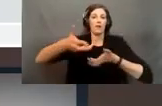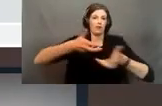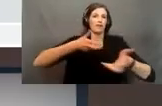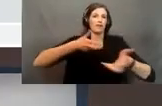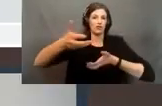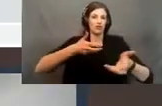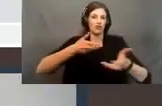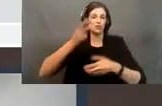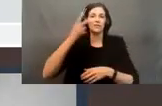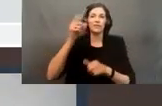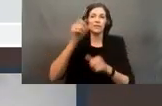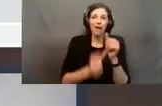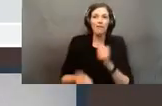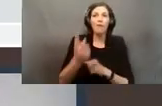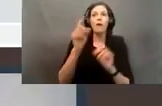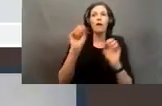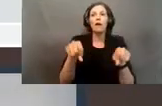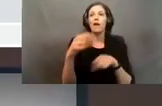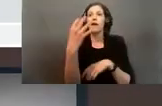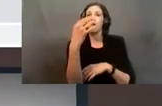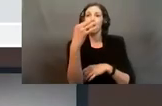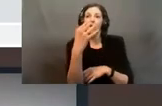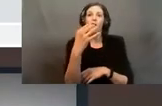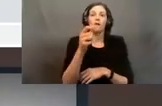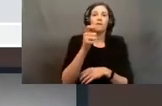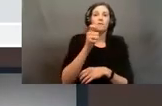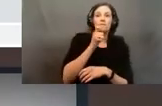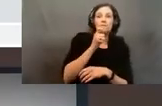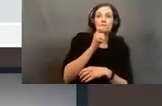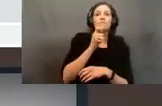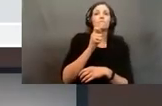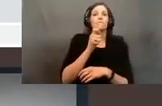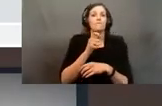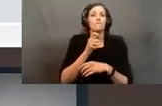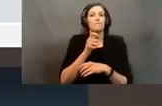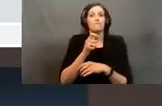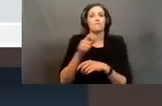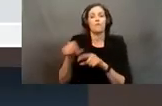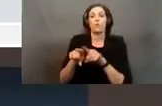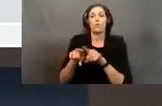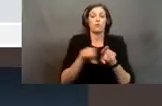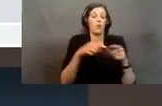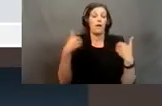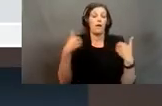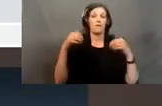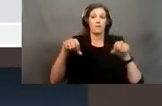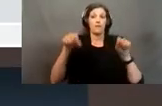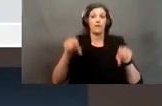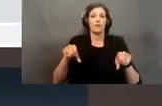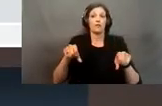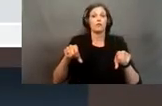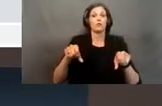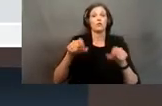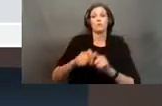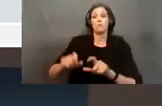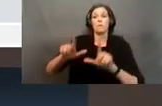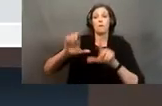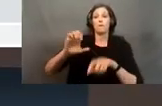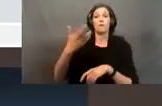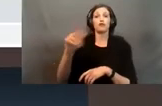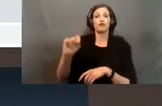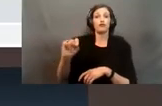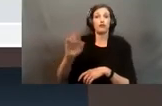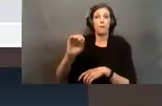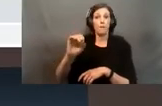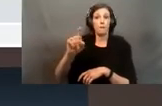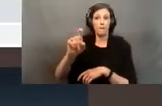see that everyone can be on video and microphone. There's also going to be the ability to have a chat box window so anyone